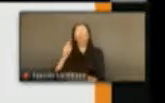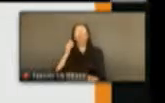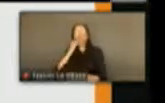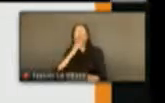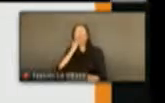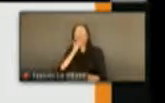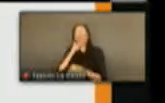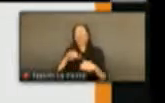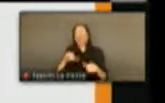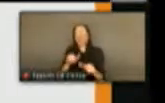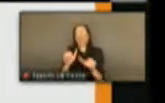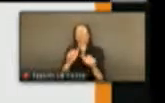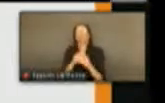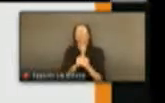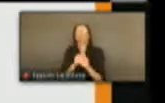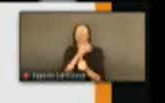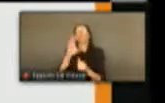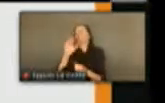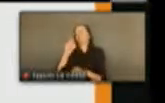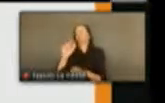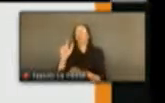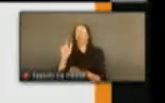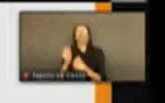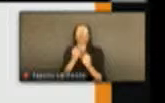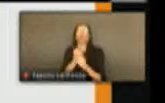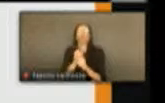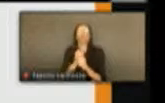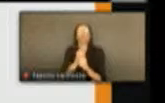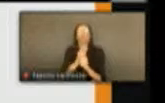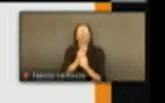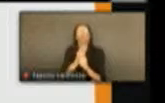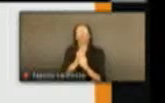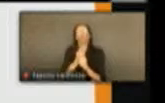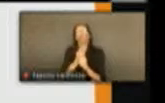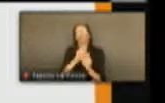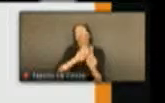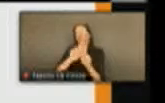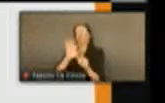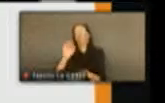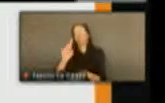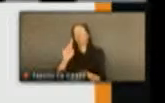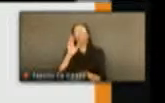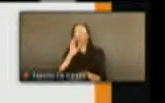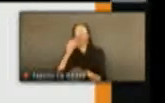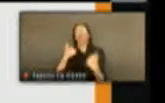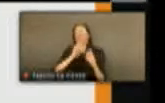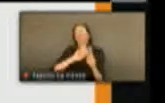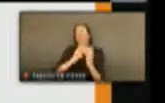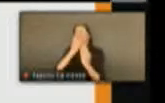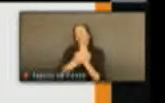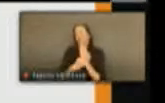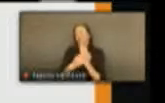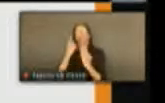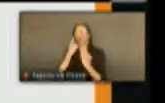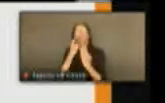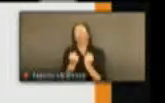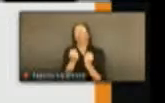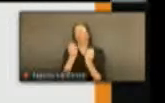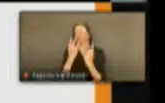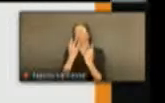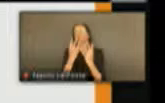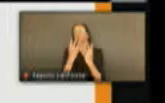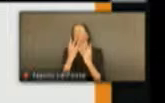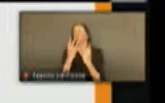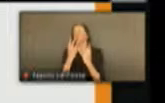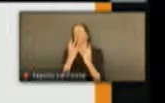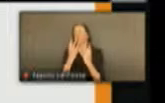projects such as construction of facilities and/or public improvements. Of the $5.7 billion